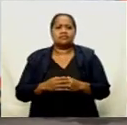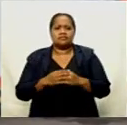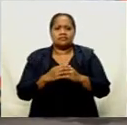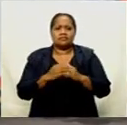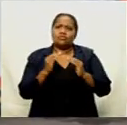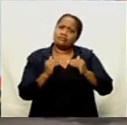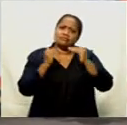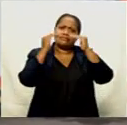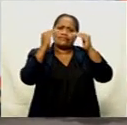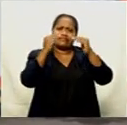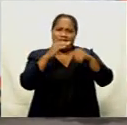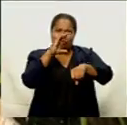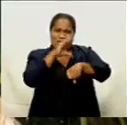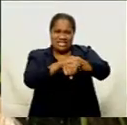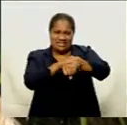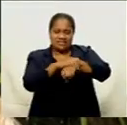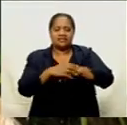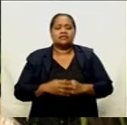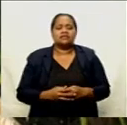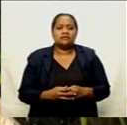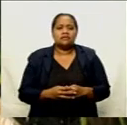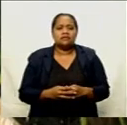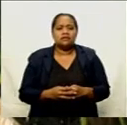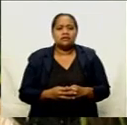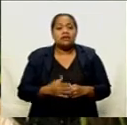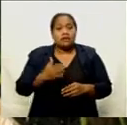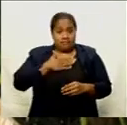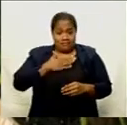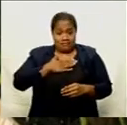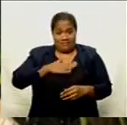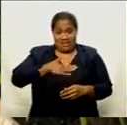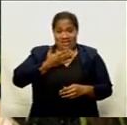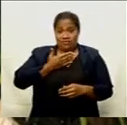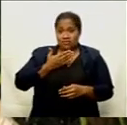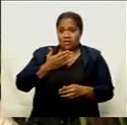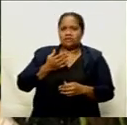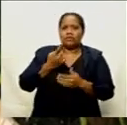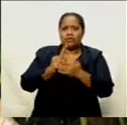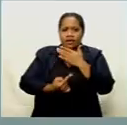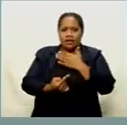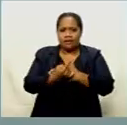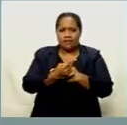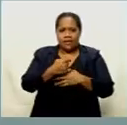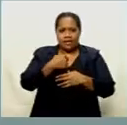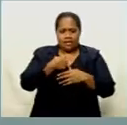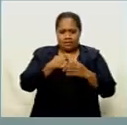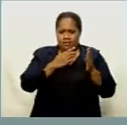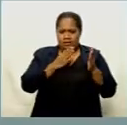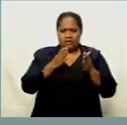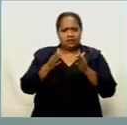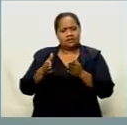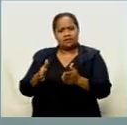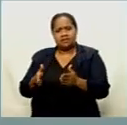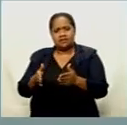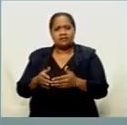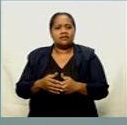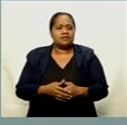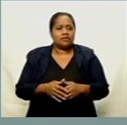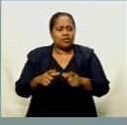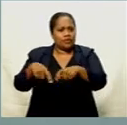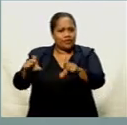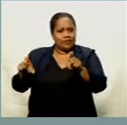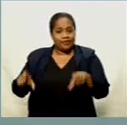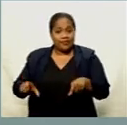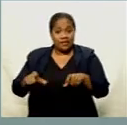sergeant. My interest then started falling on the prosecution. In 1997, he attended